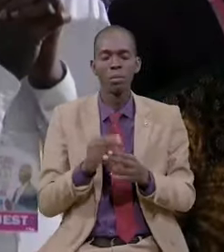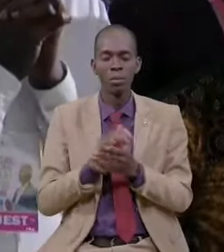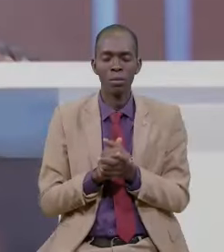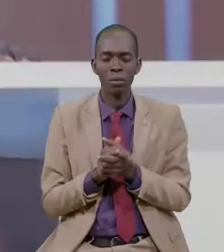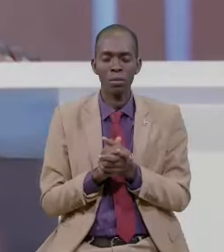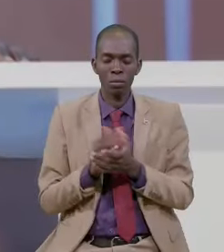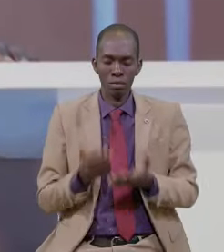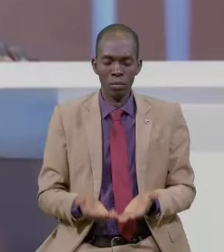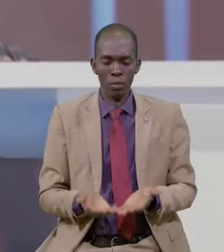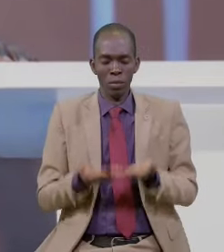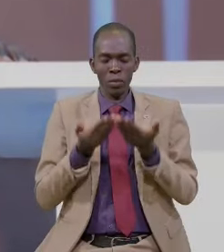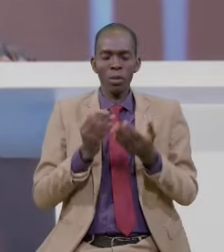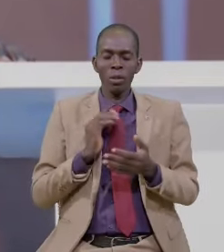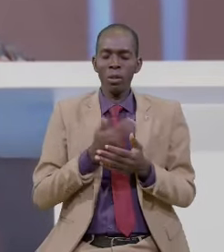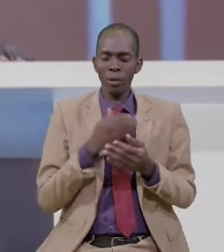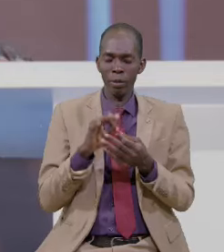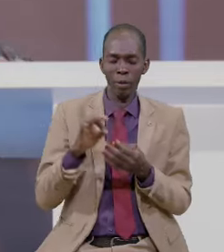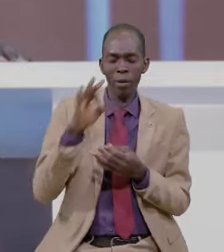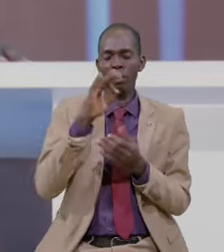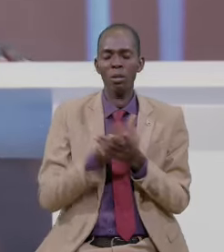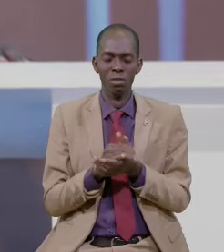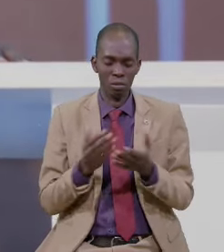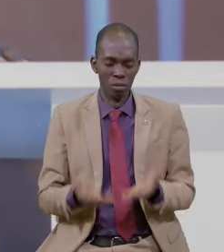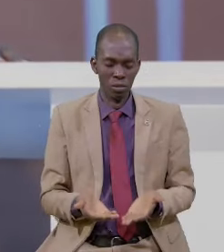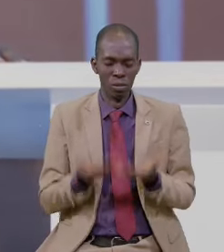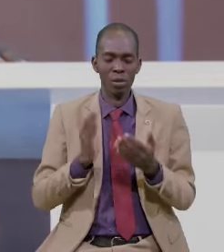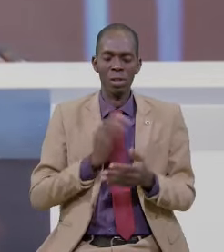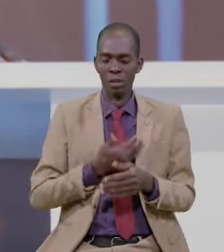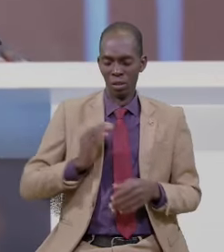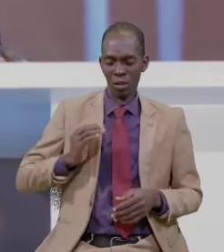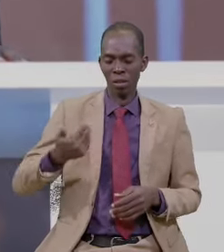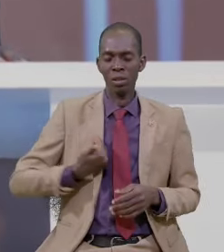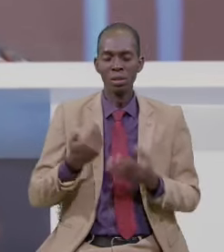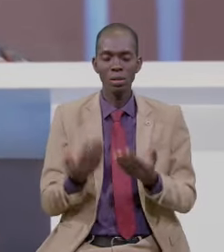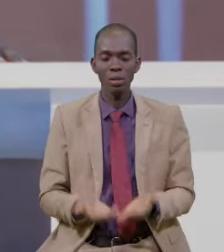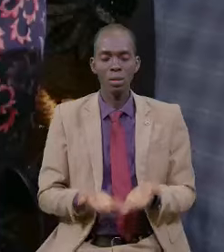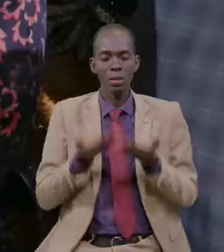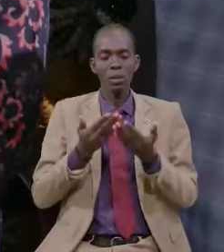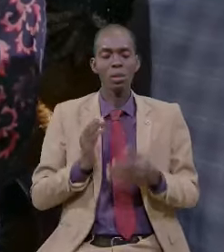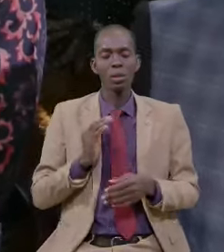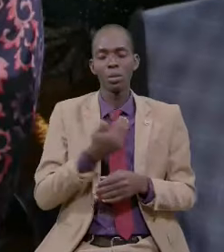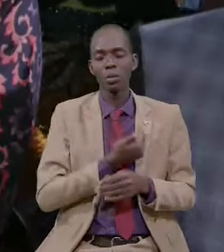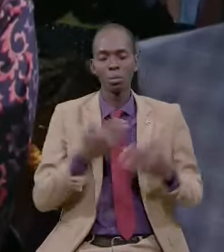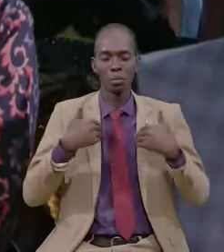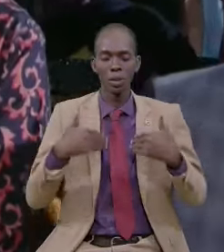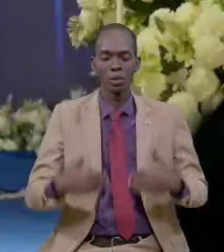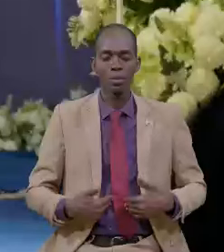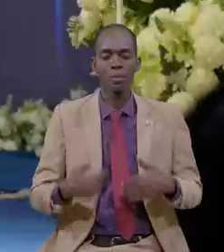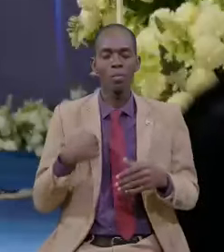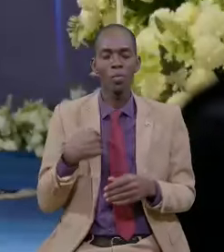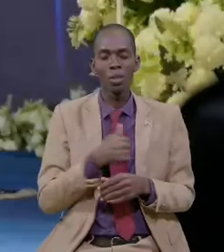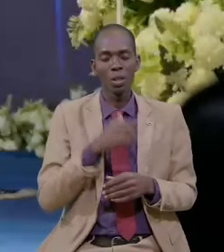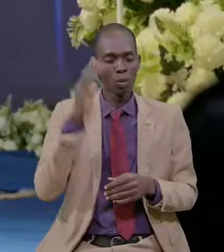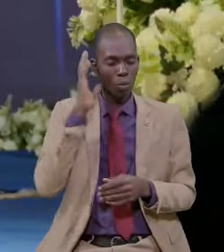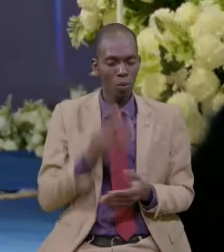Quicken our spirit. Quicken our soul. Quicken our body. We will rise